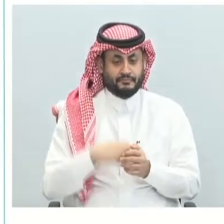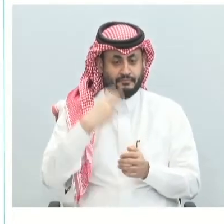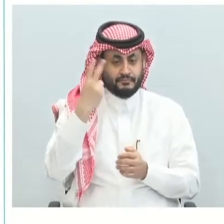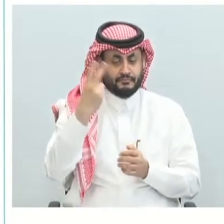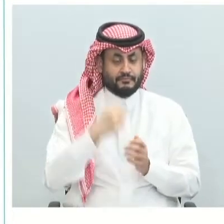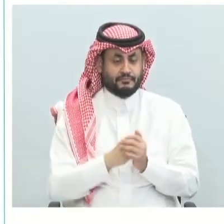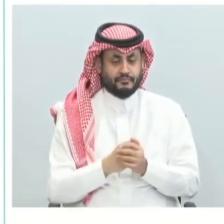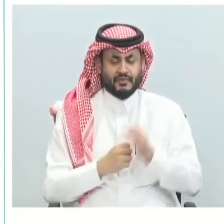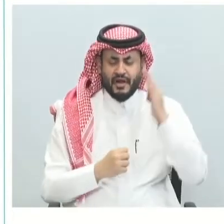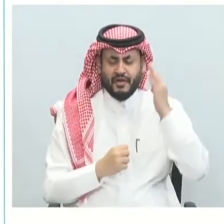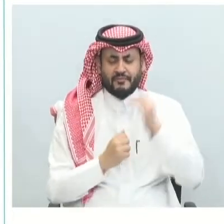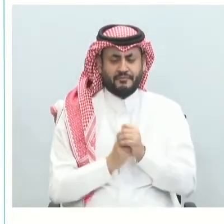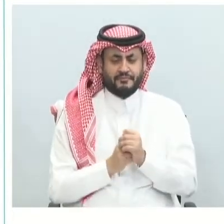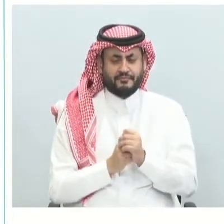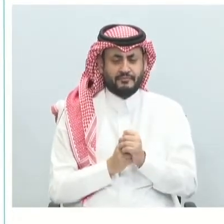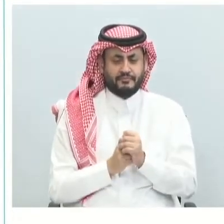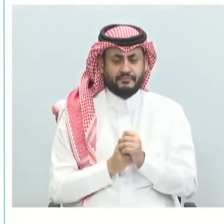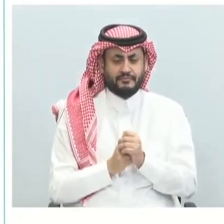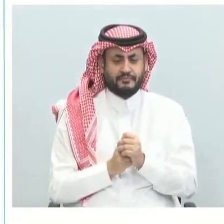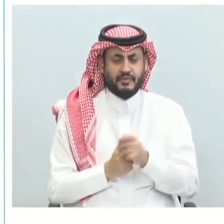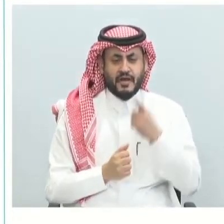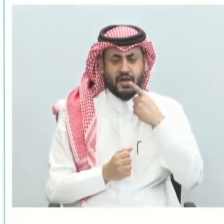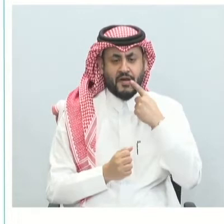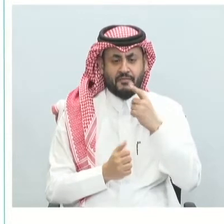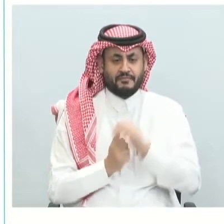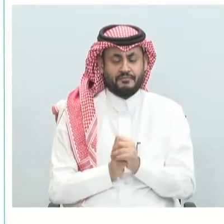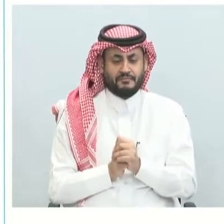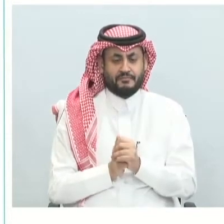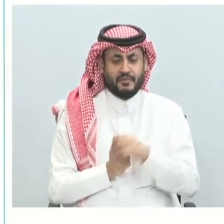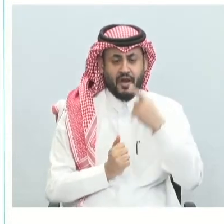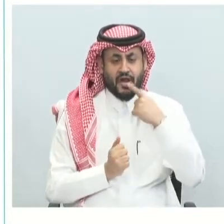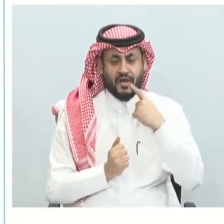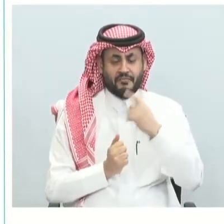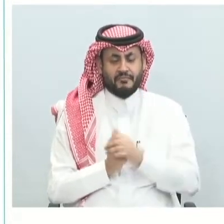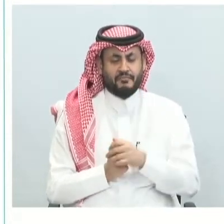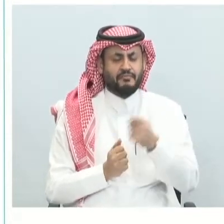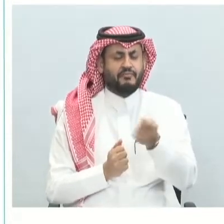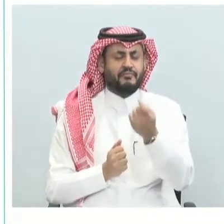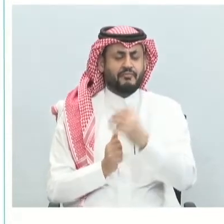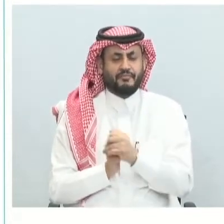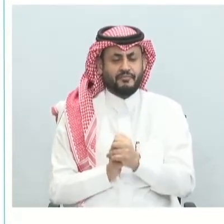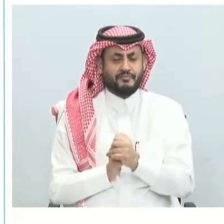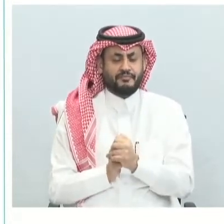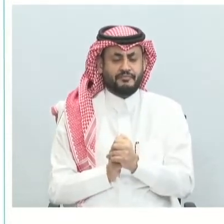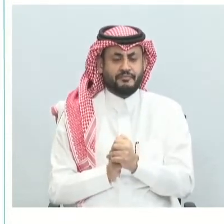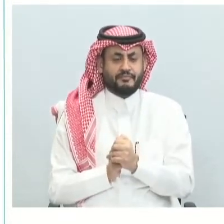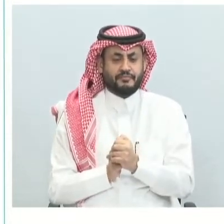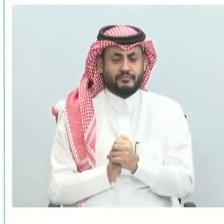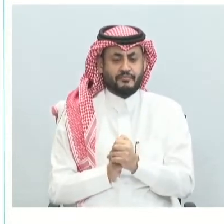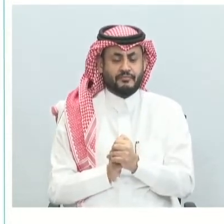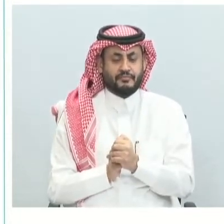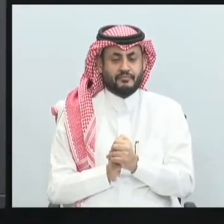two, let's listen to it. Red. I'm wearing red today. Red. I'm wearing red